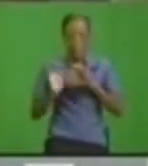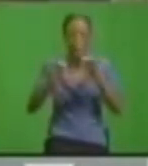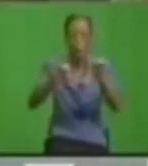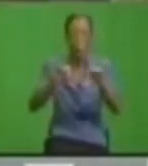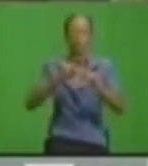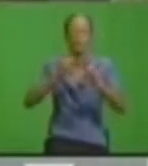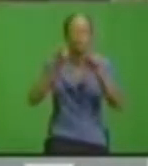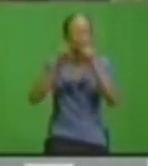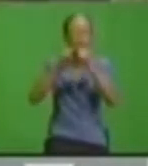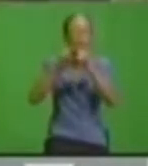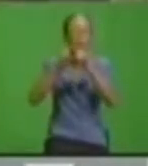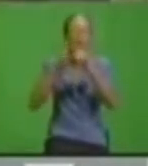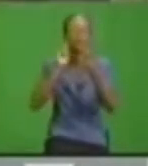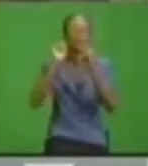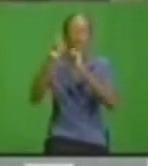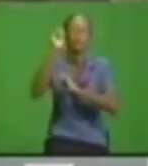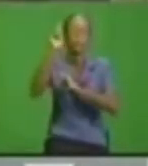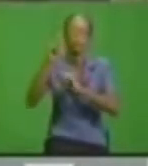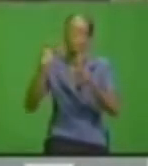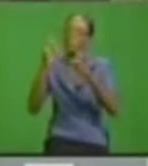an internationalista.